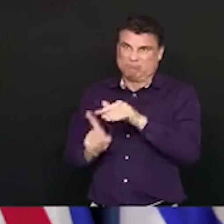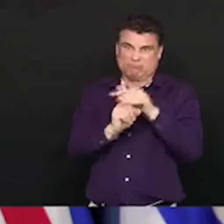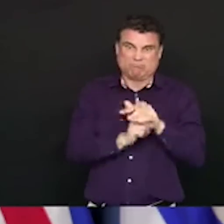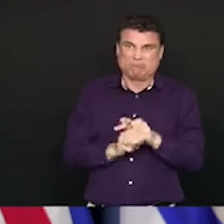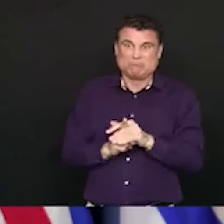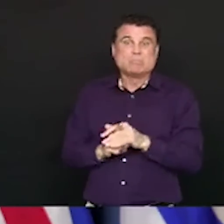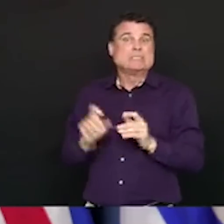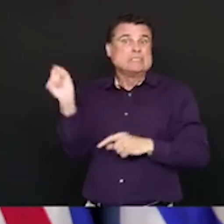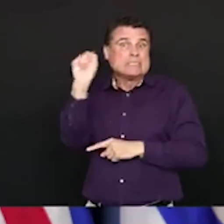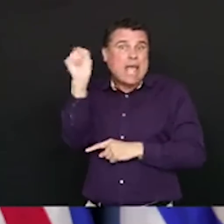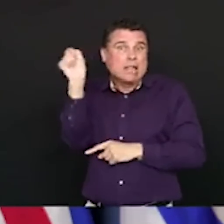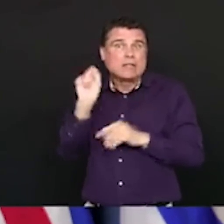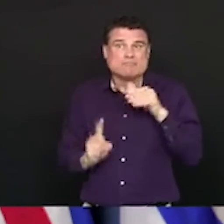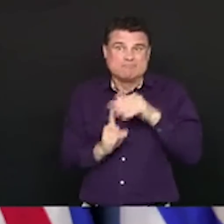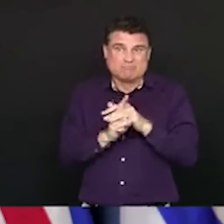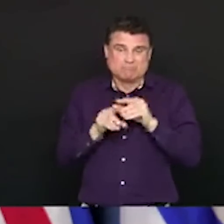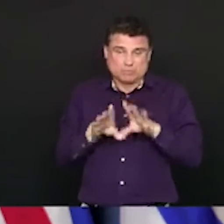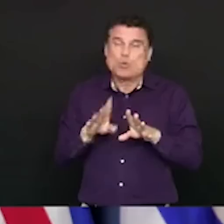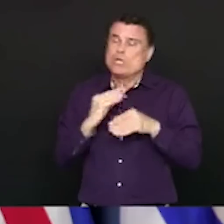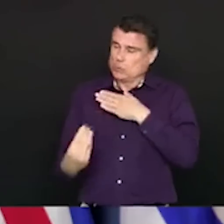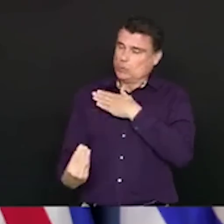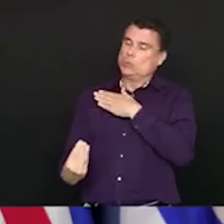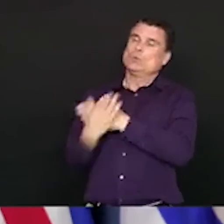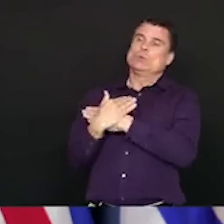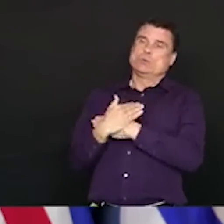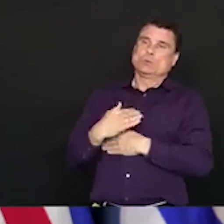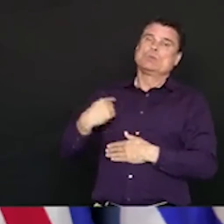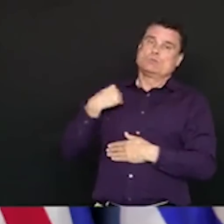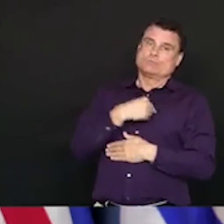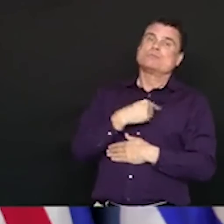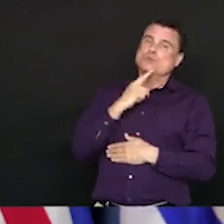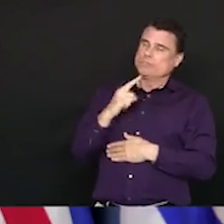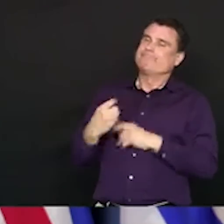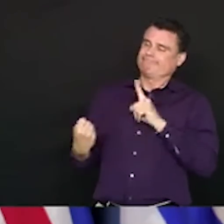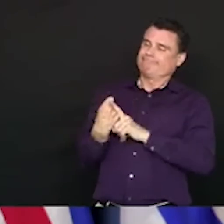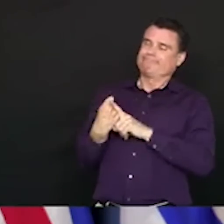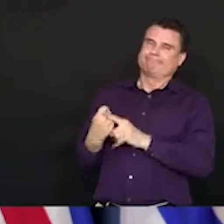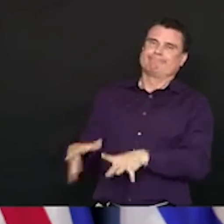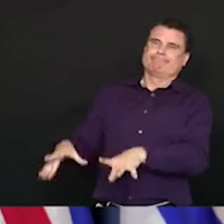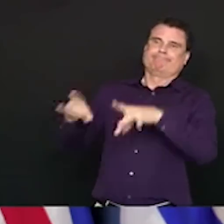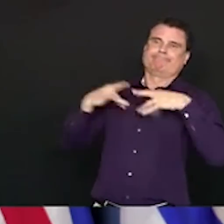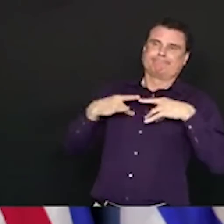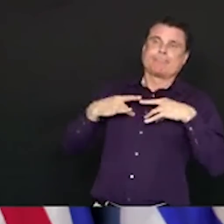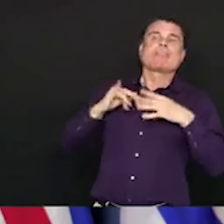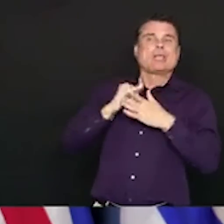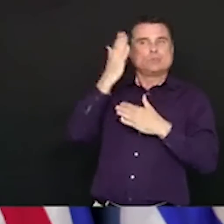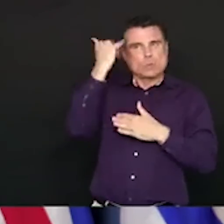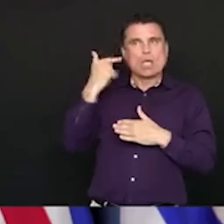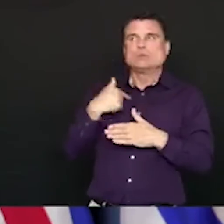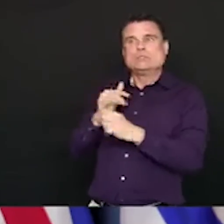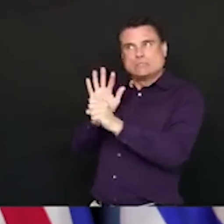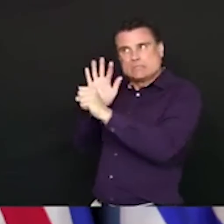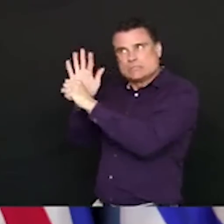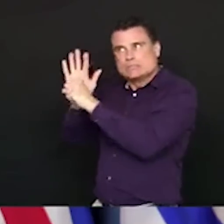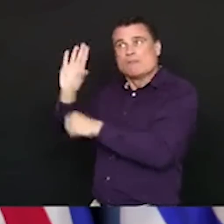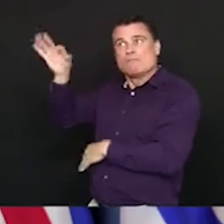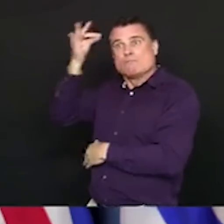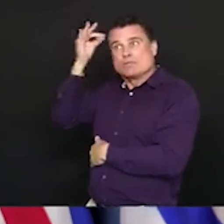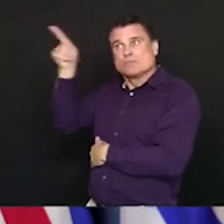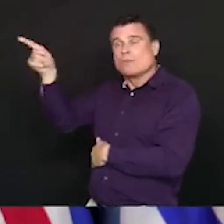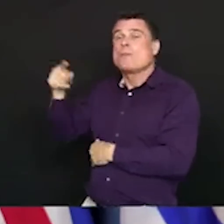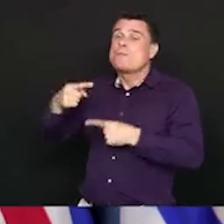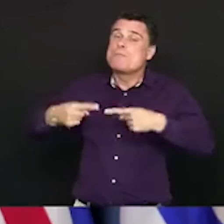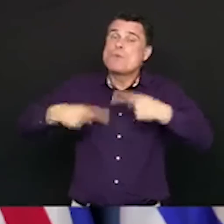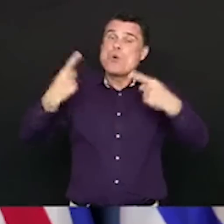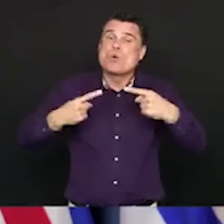why I pushed the federal government so hard. I'm grateful that they're now expanding the program we have here in BC to other border